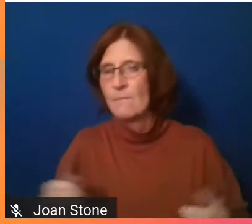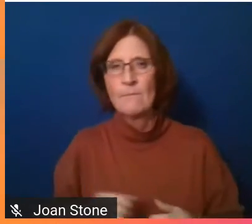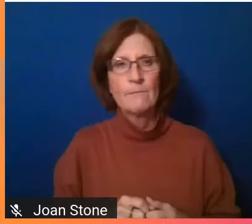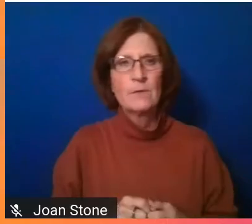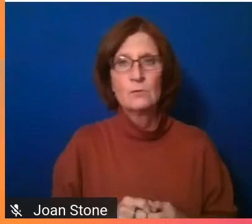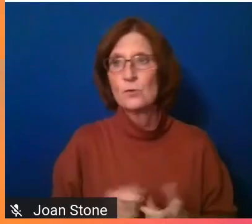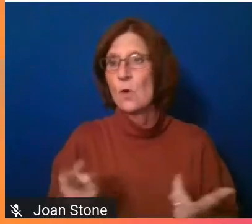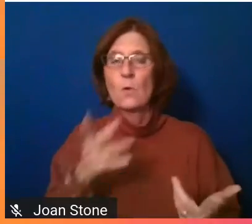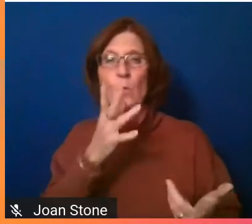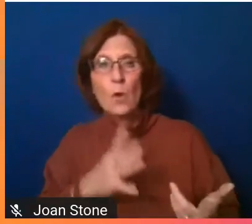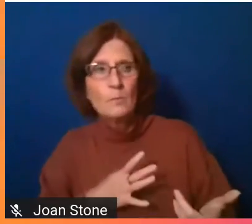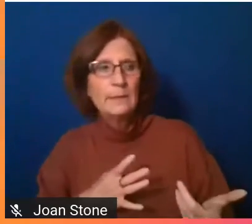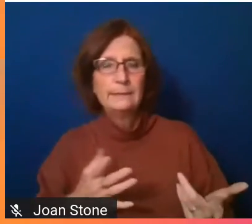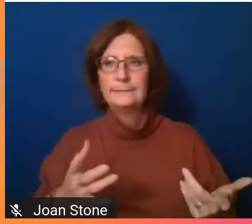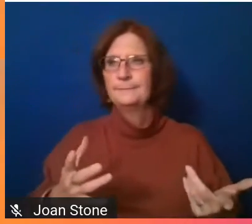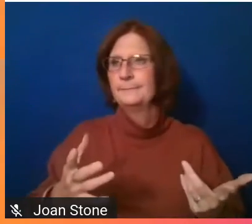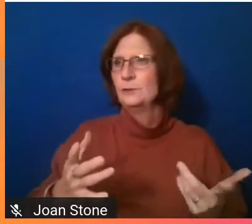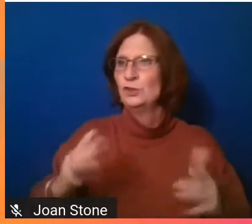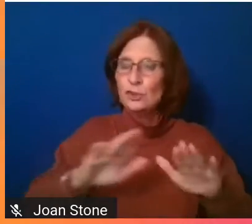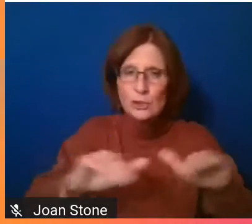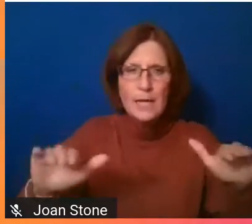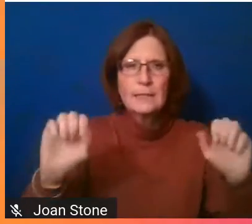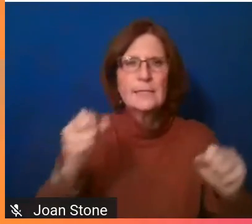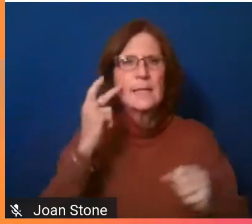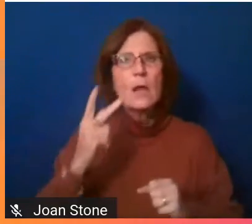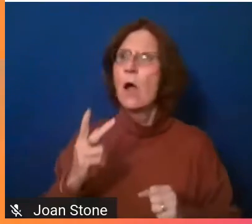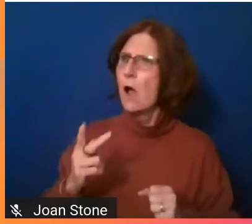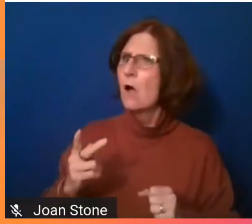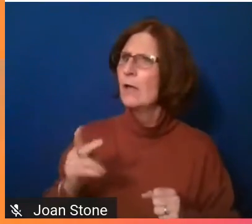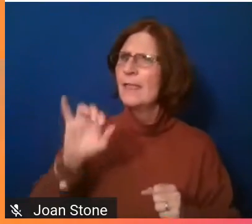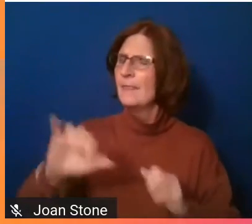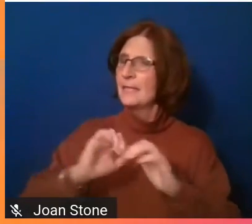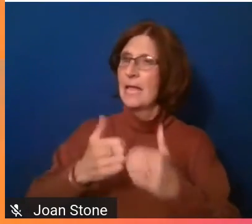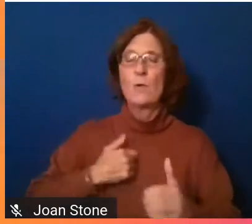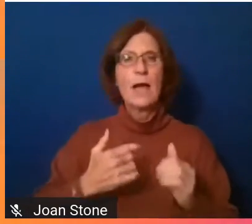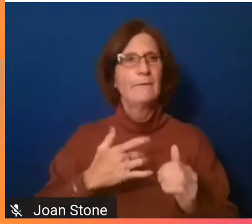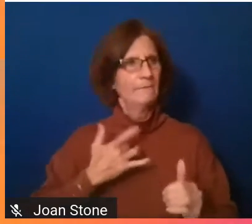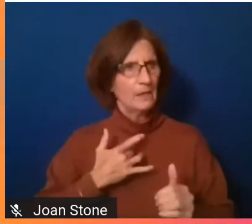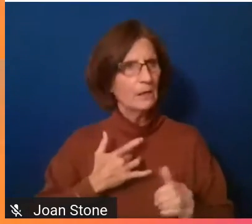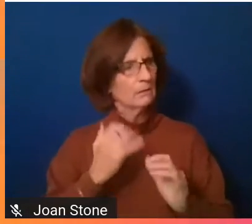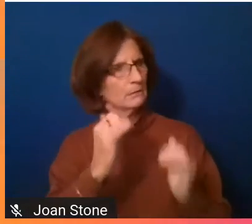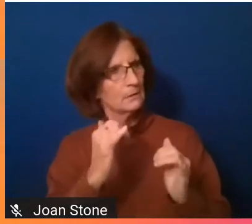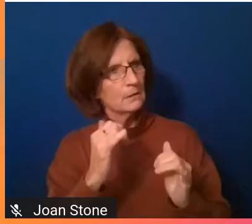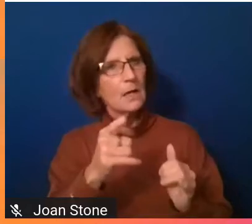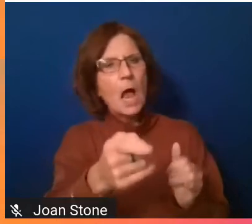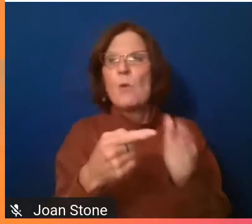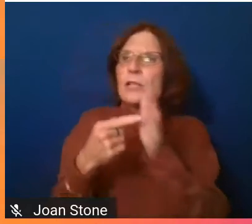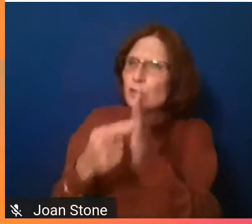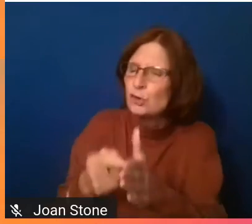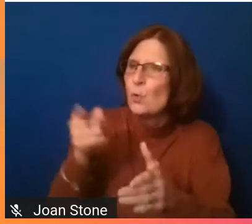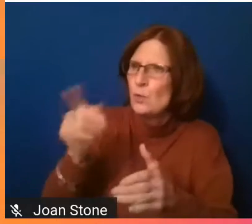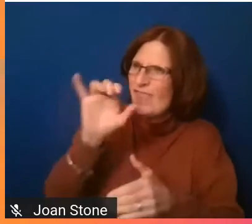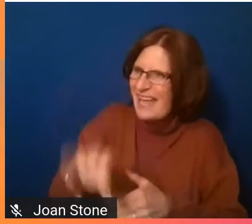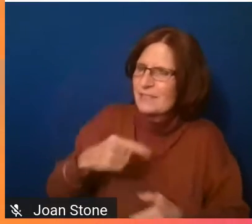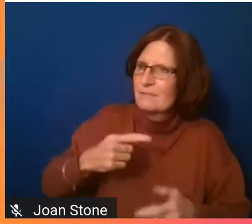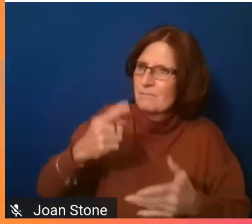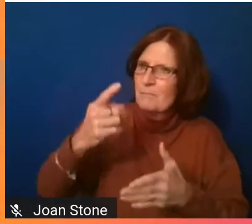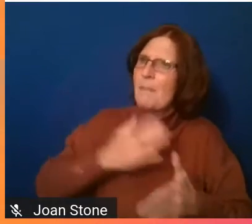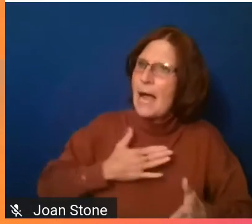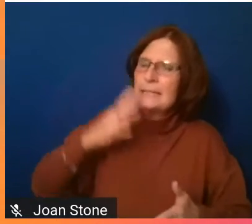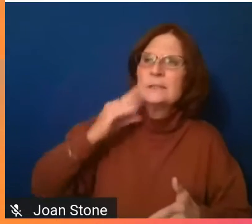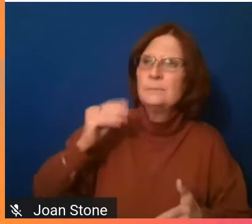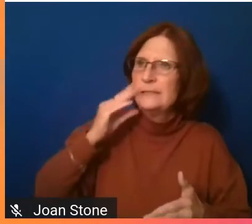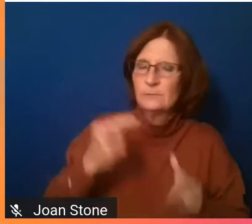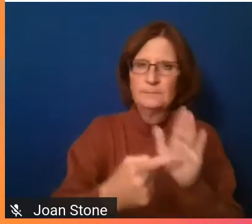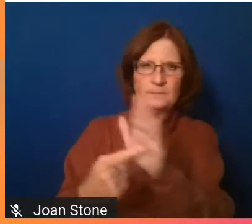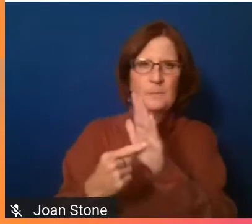child or whoever, can go and say, hey, this is how I feel, and show it to someone who doesn't understand. And it has